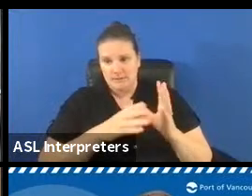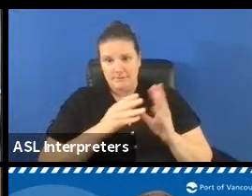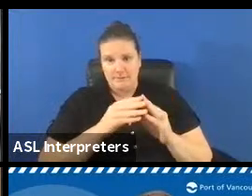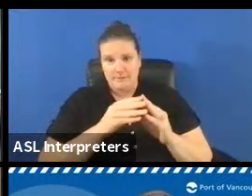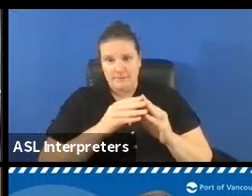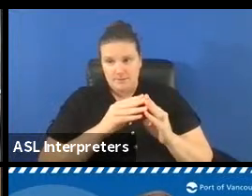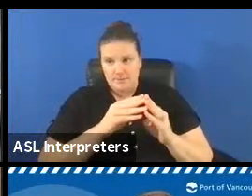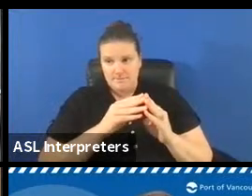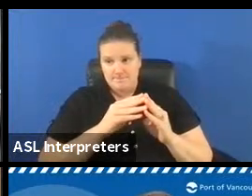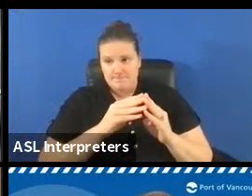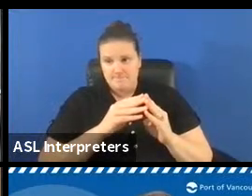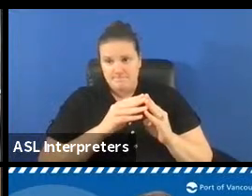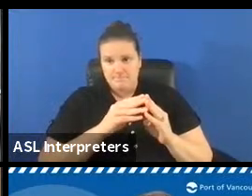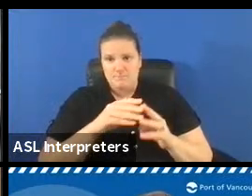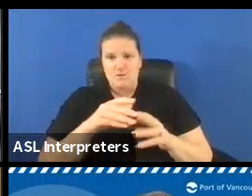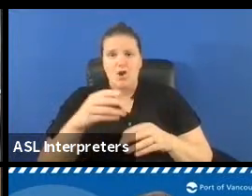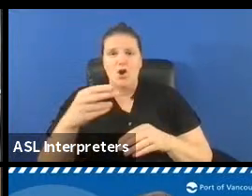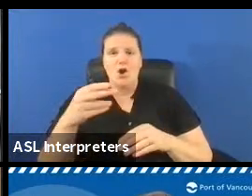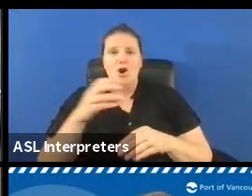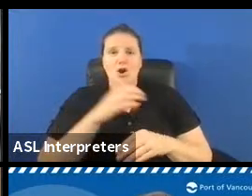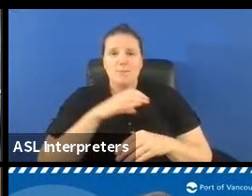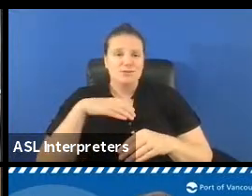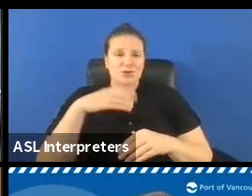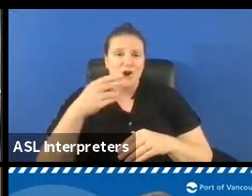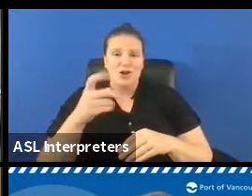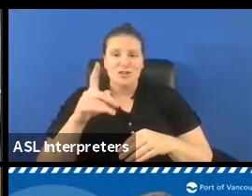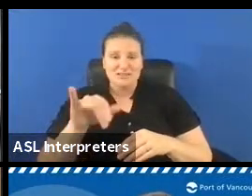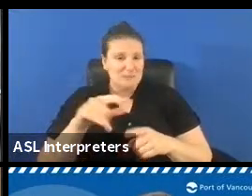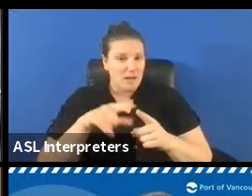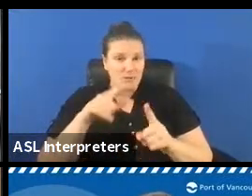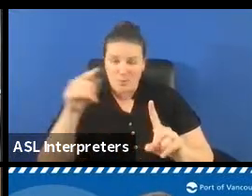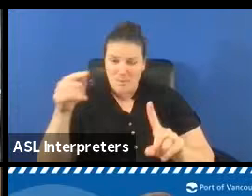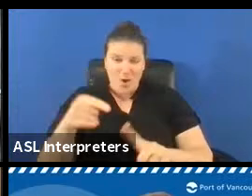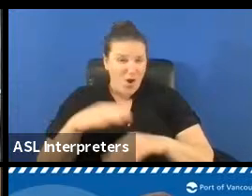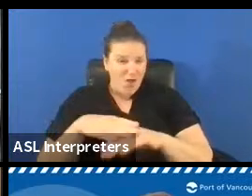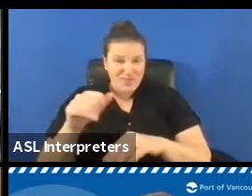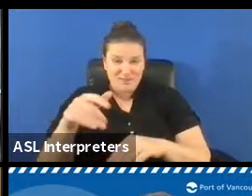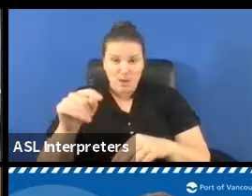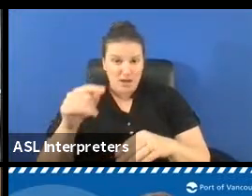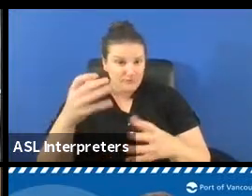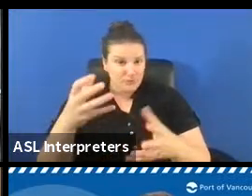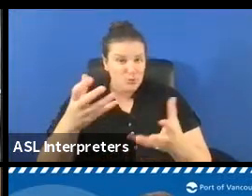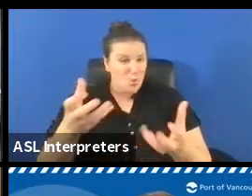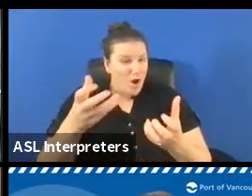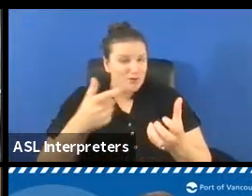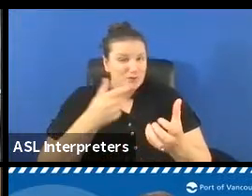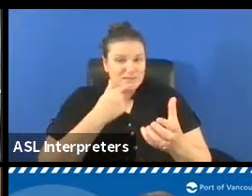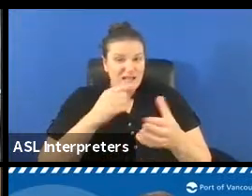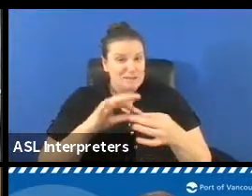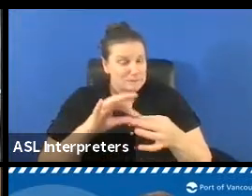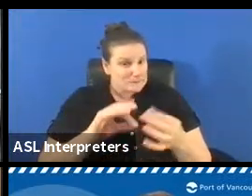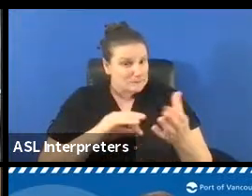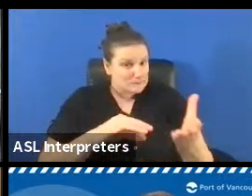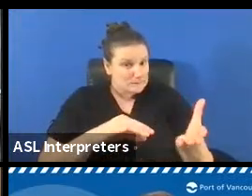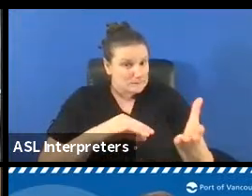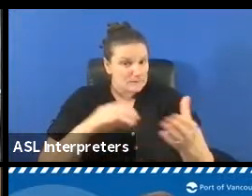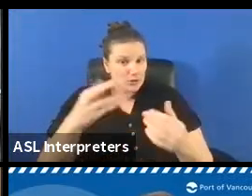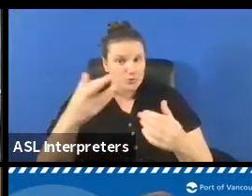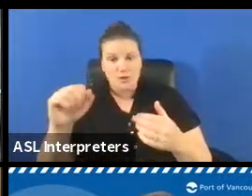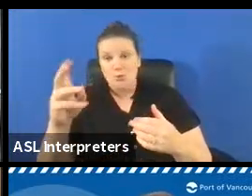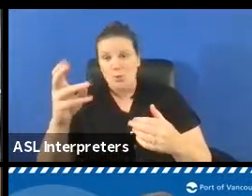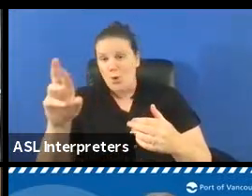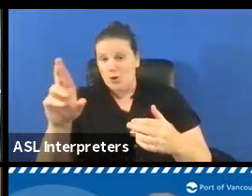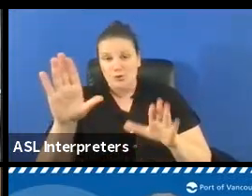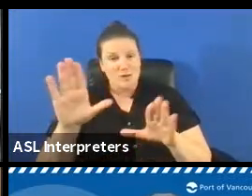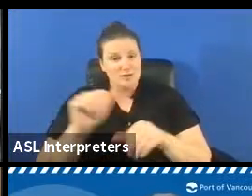meeting. And Commissioner Hardesty, I don't want to put you on the spot, but if there's anything you had wished you could have said, Chris Warner did a great